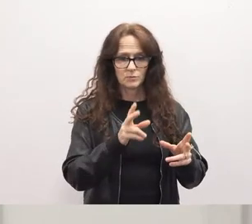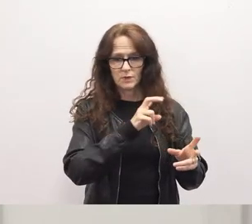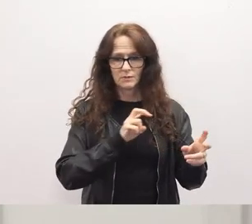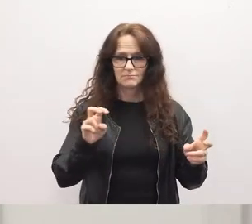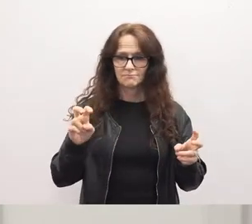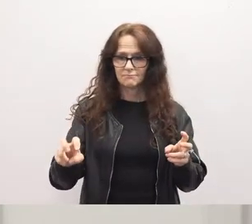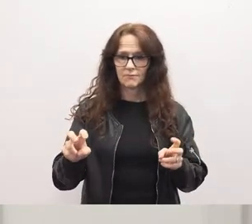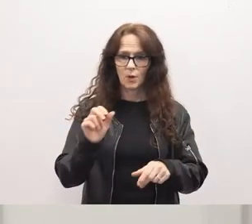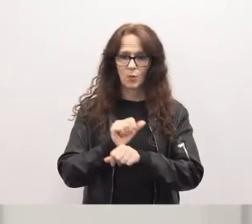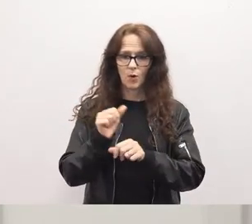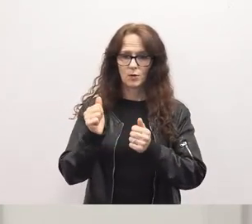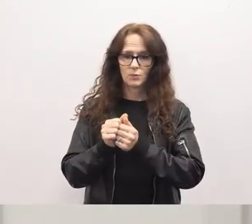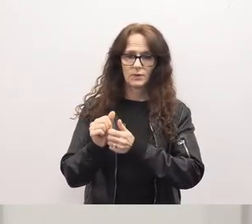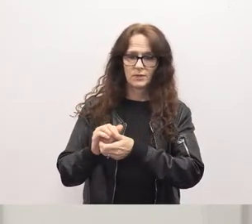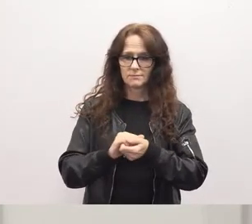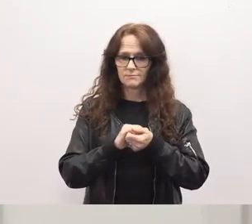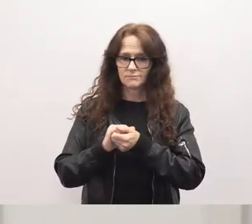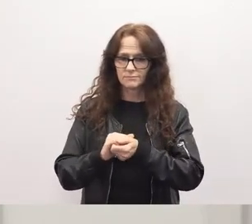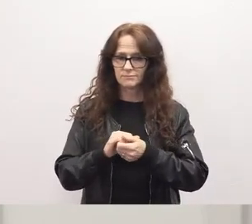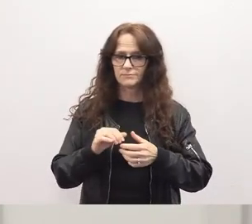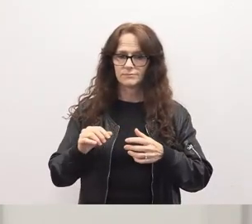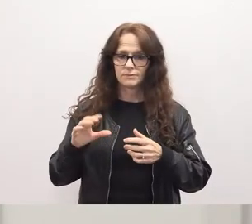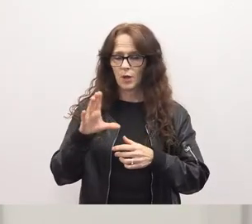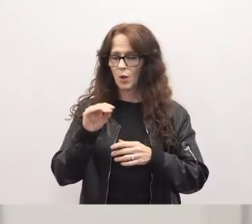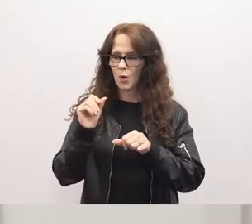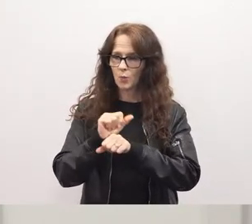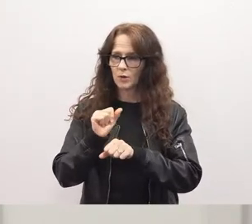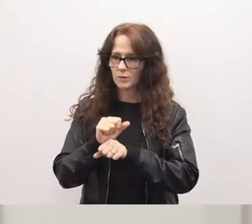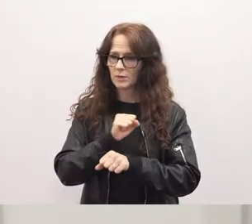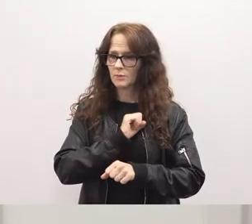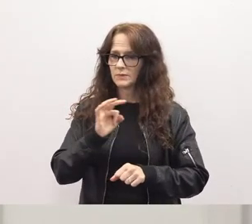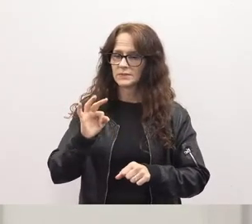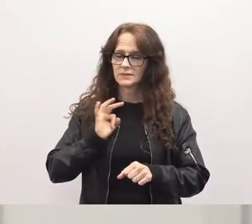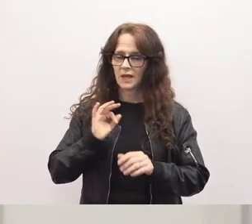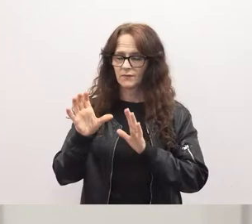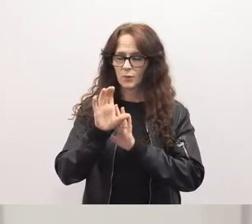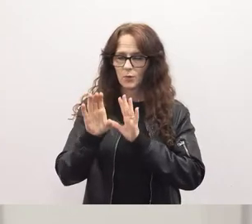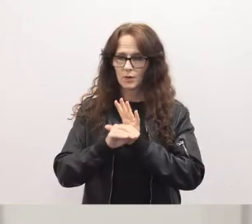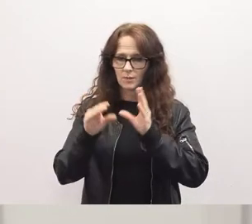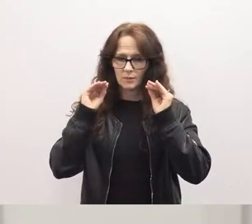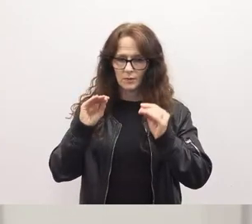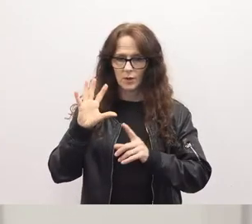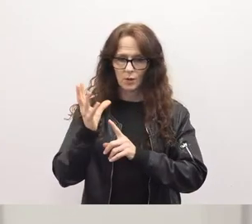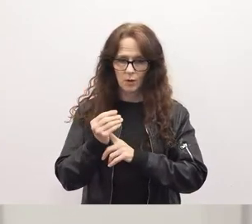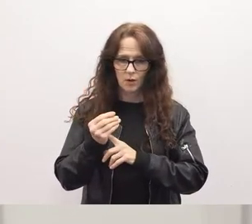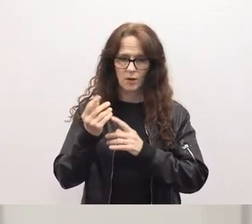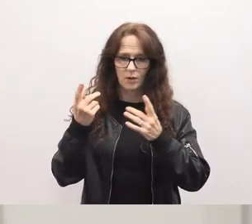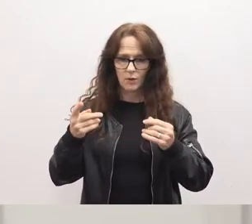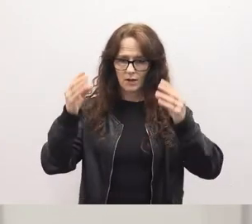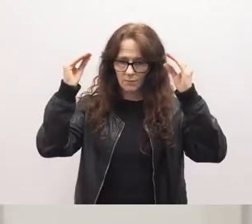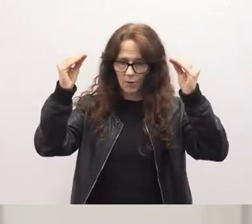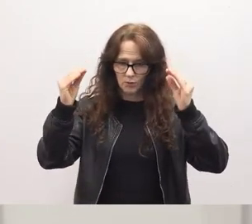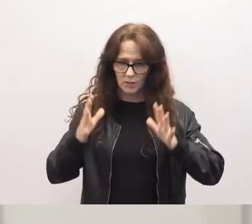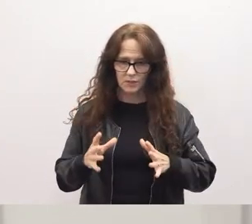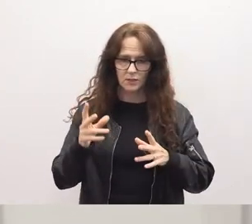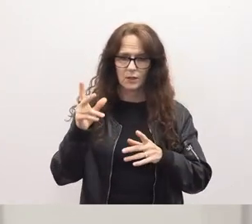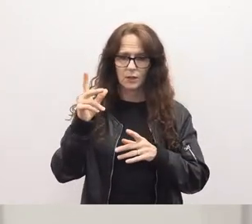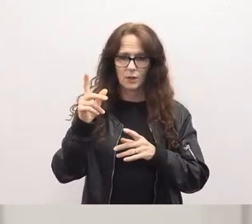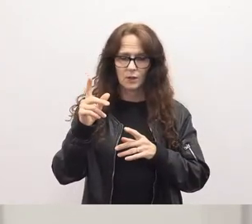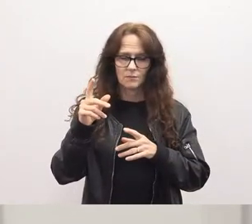and work with their colleagues and staff from the Office of Curriculum Instruction on culturally relevant pedagogy,